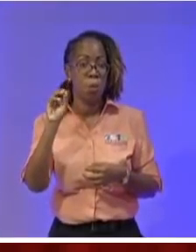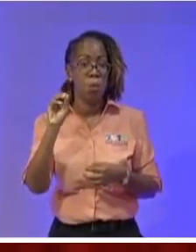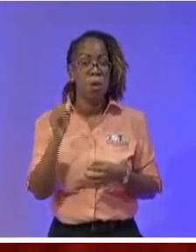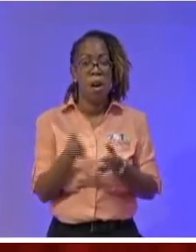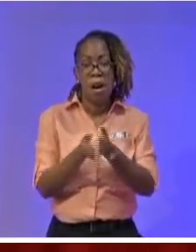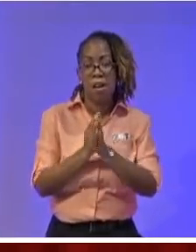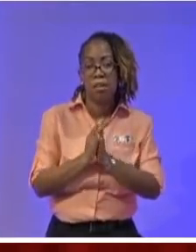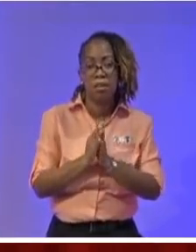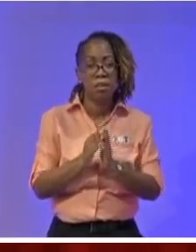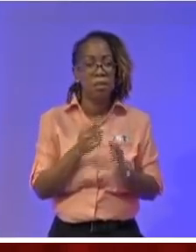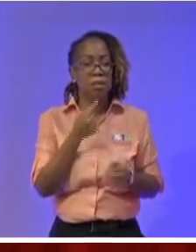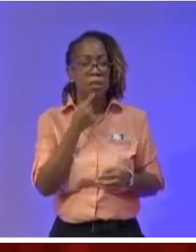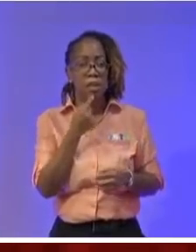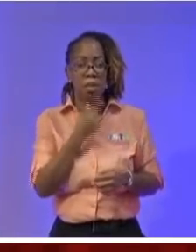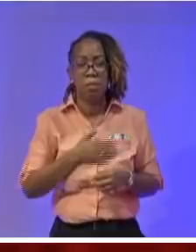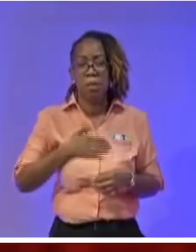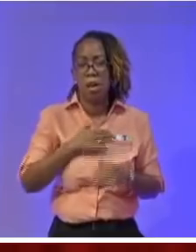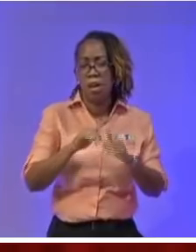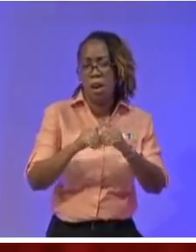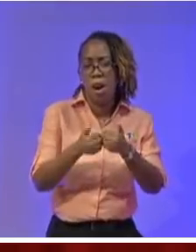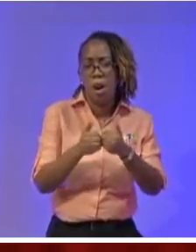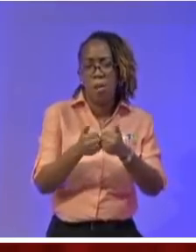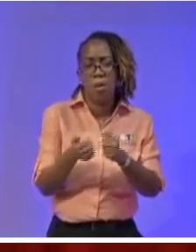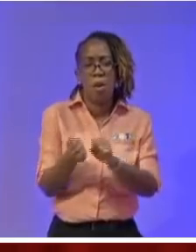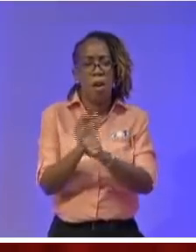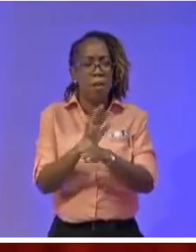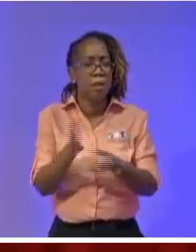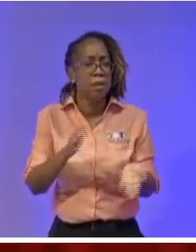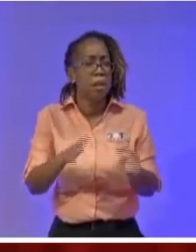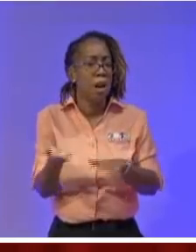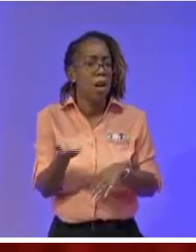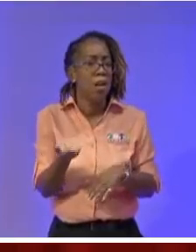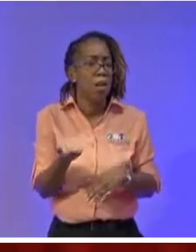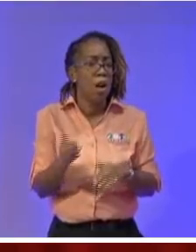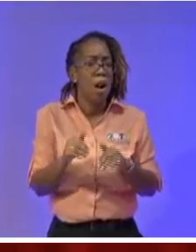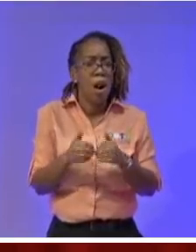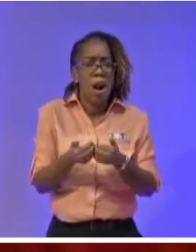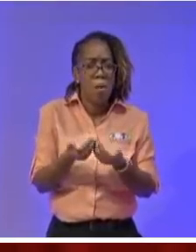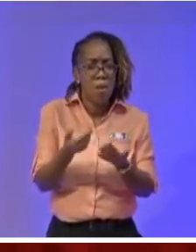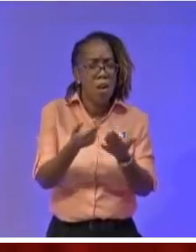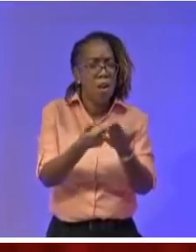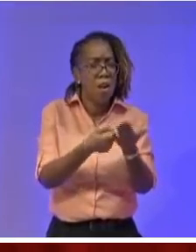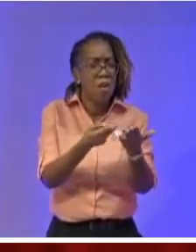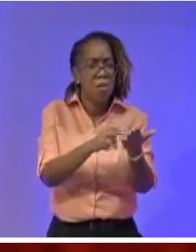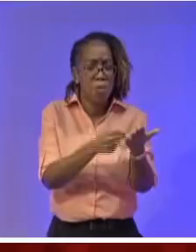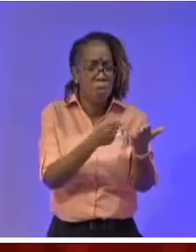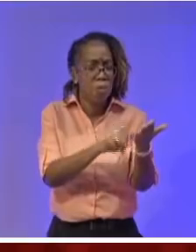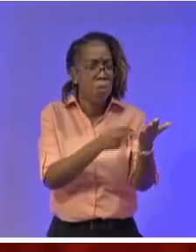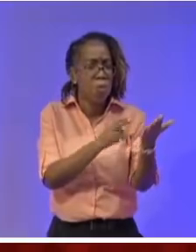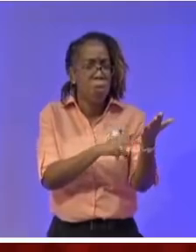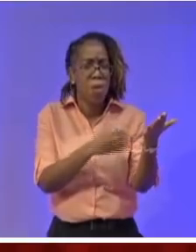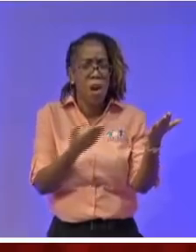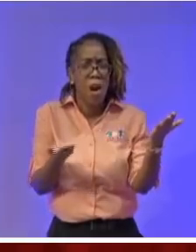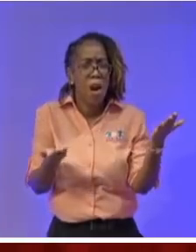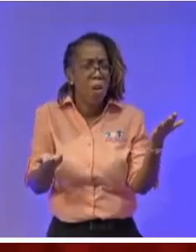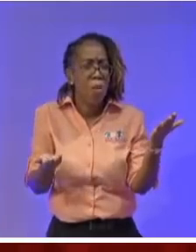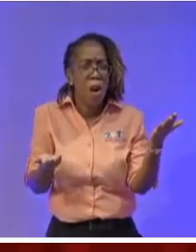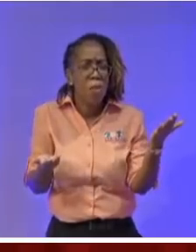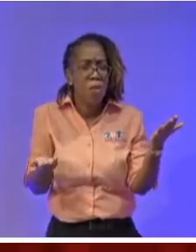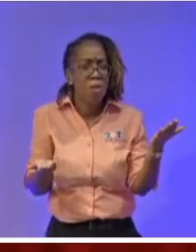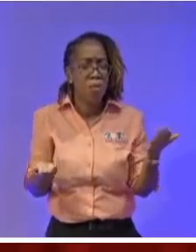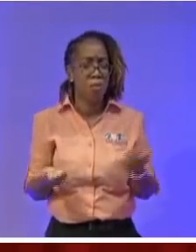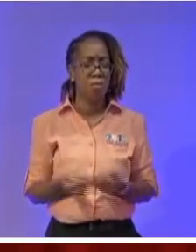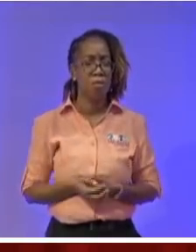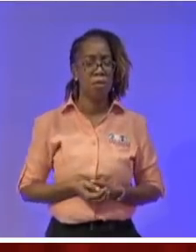Could you clarify if the people being listed in the COVID-19 statistics died because of complications from the disease, or because